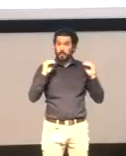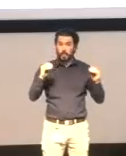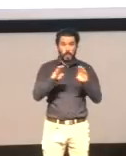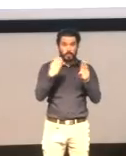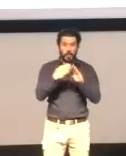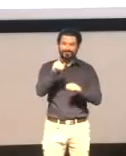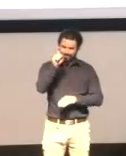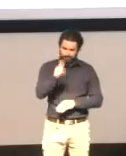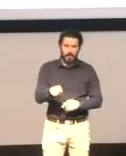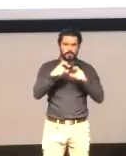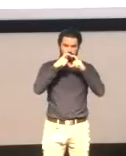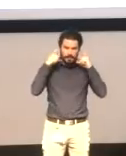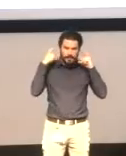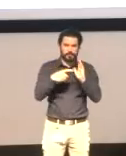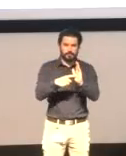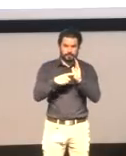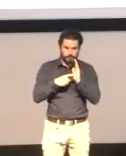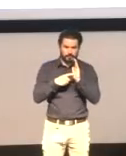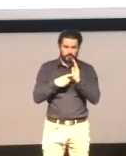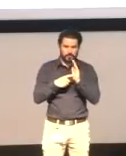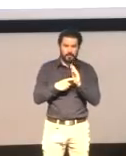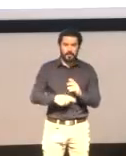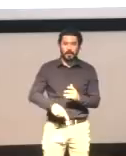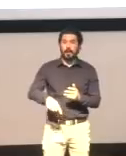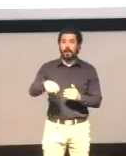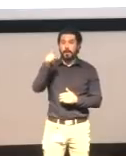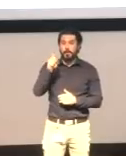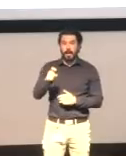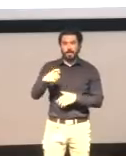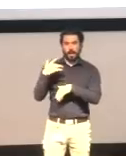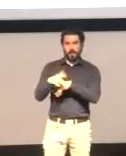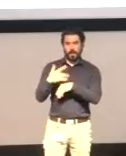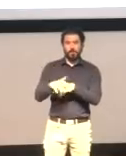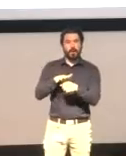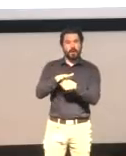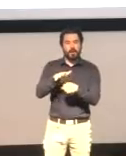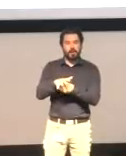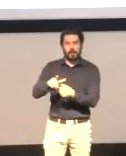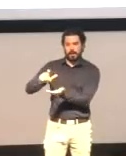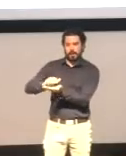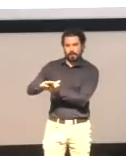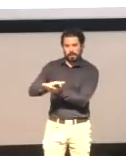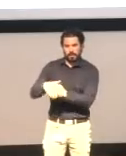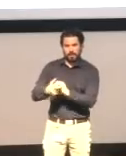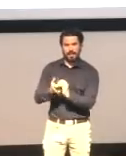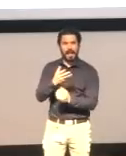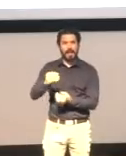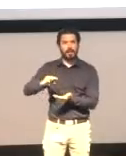must ensure there is access to adequate hand sanitizer and wipes to clean up the workstations.